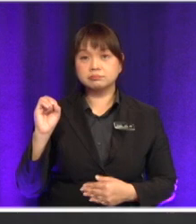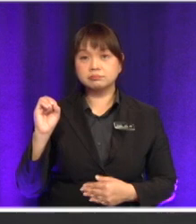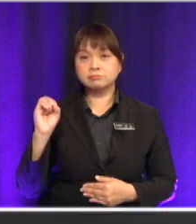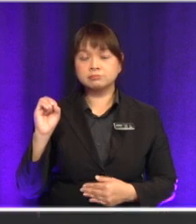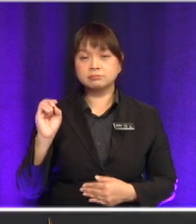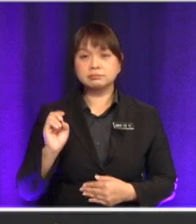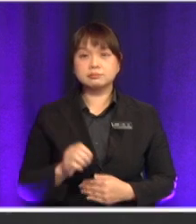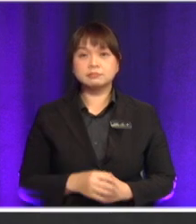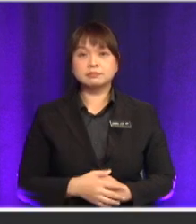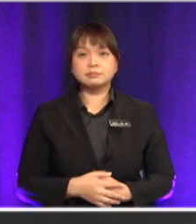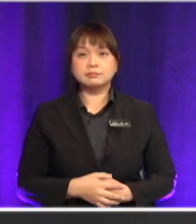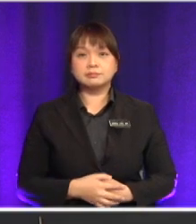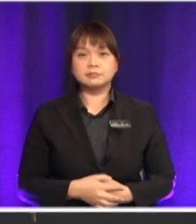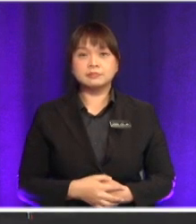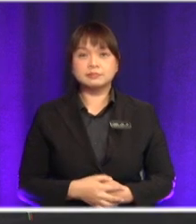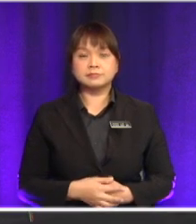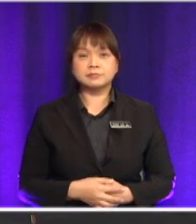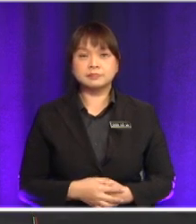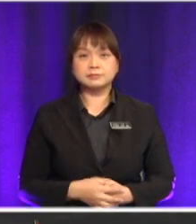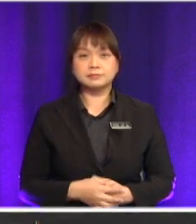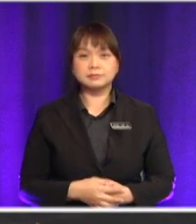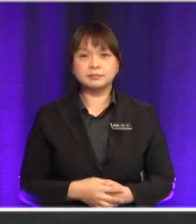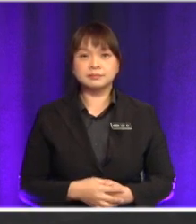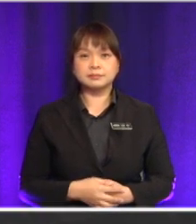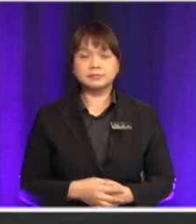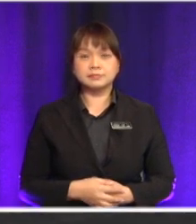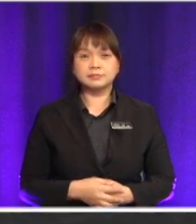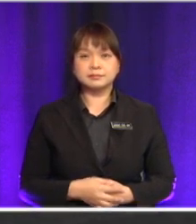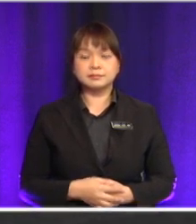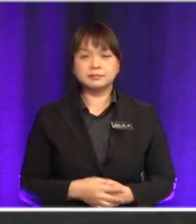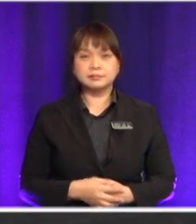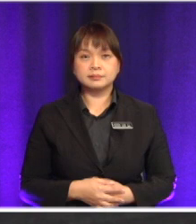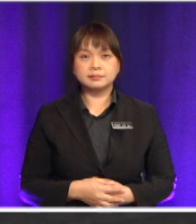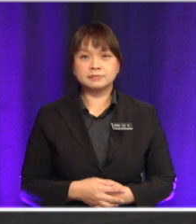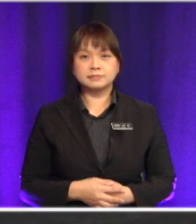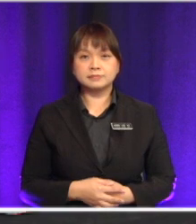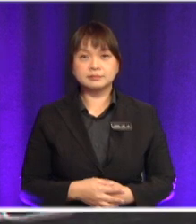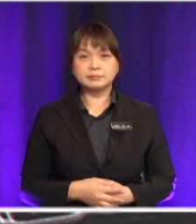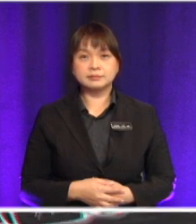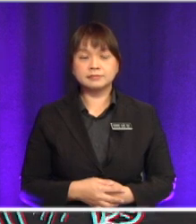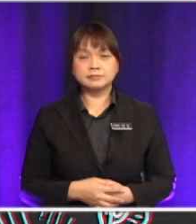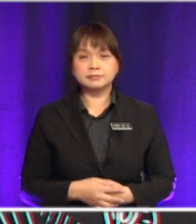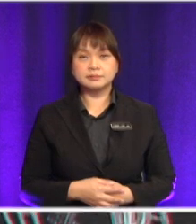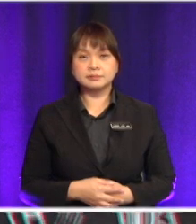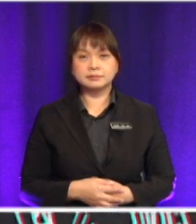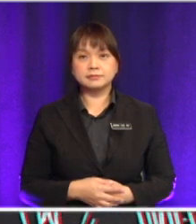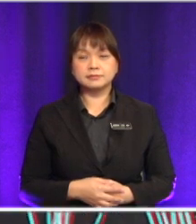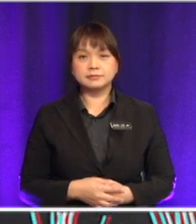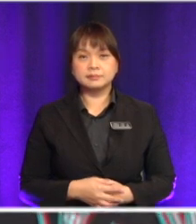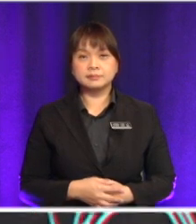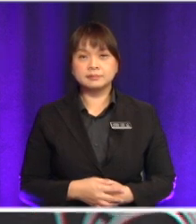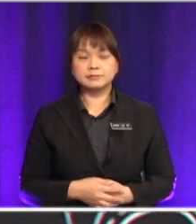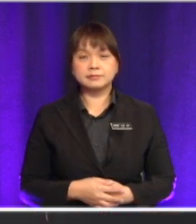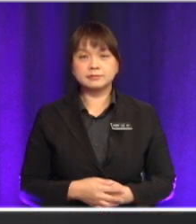vowels here. Okay. Okay, 2 O's. Who's next? Come on, guys. I would like to guess a C.